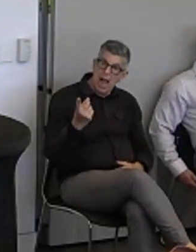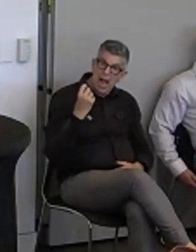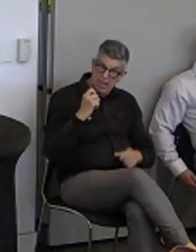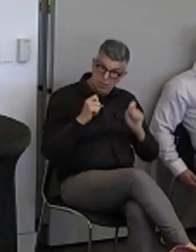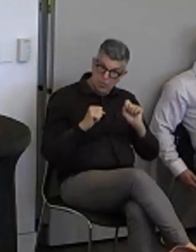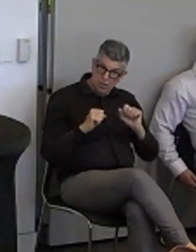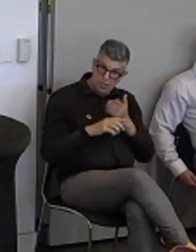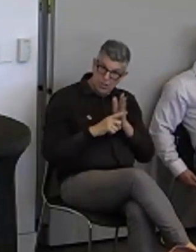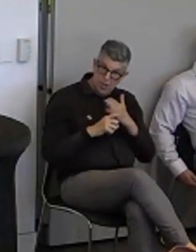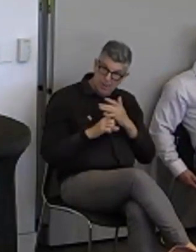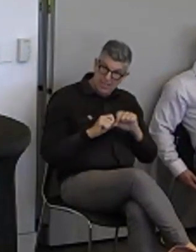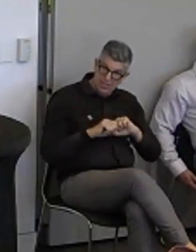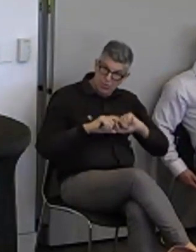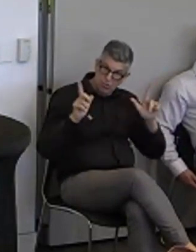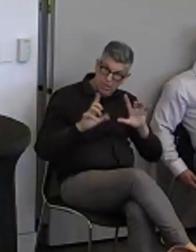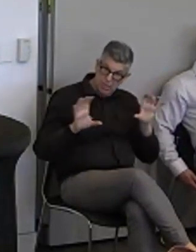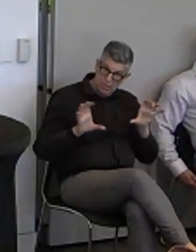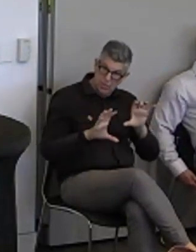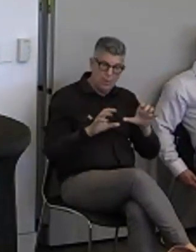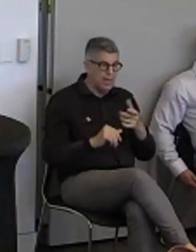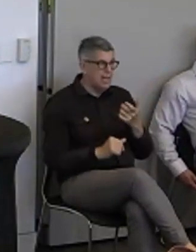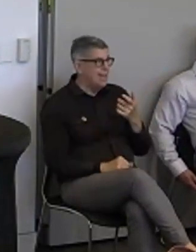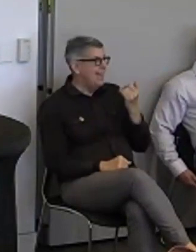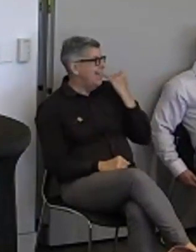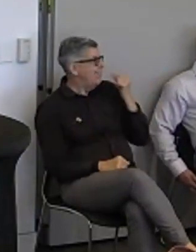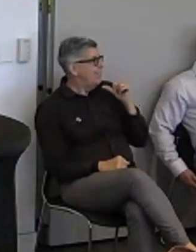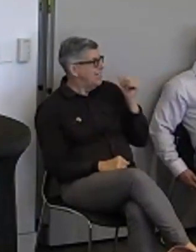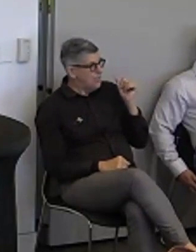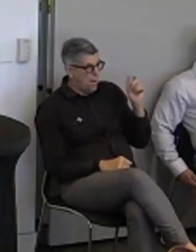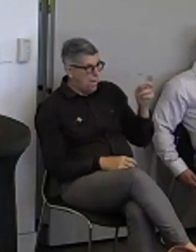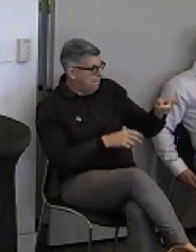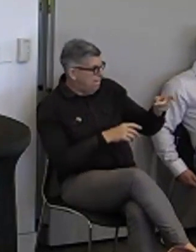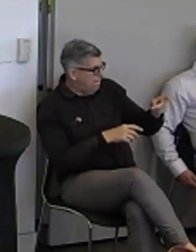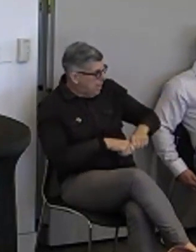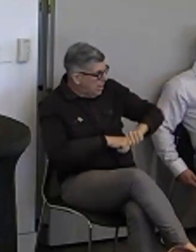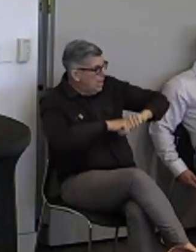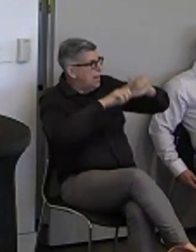Maybe. If I don't pull it up like real quick, like a pro, yeah.